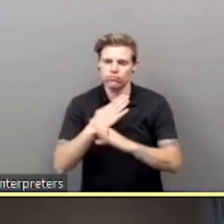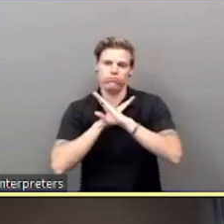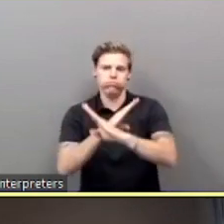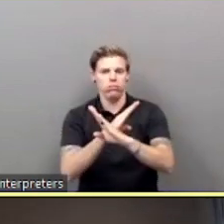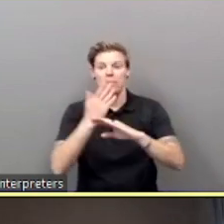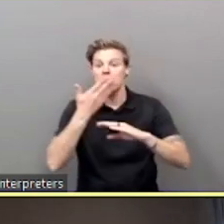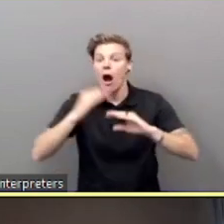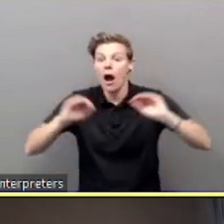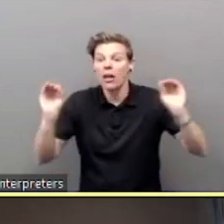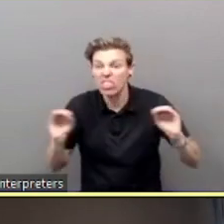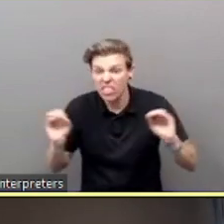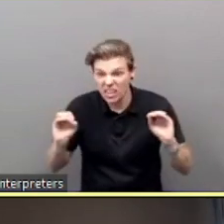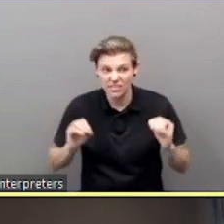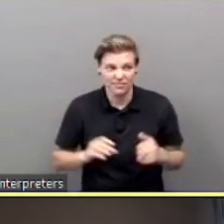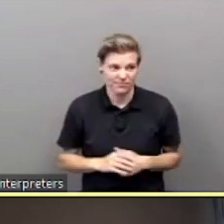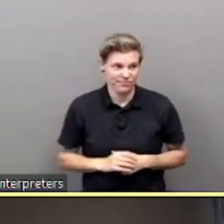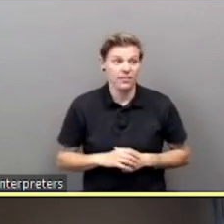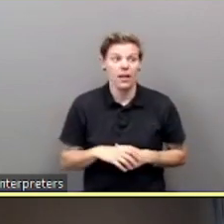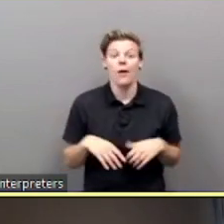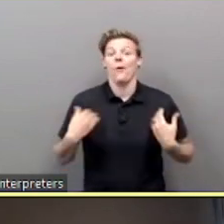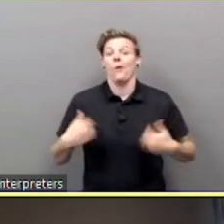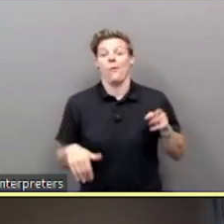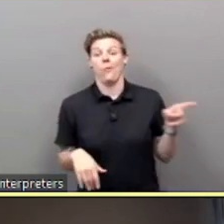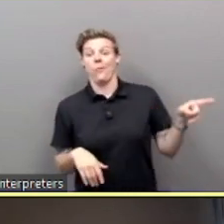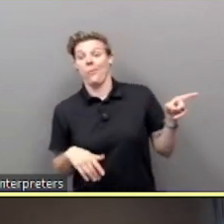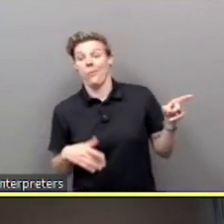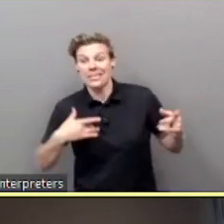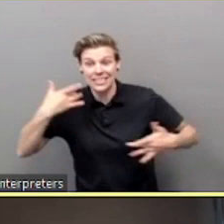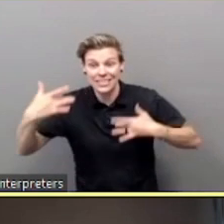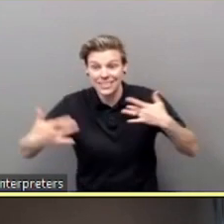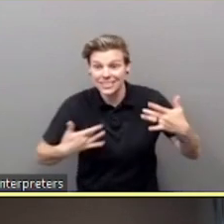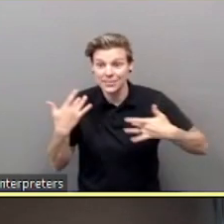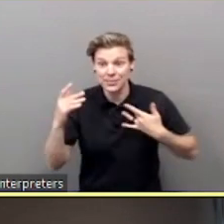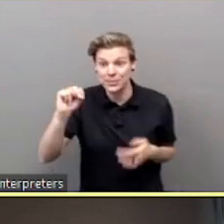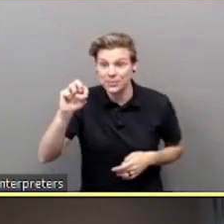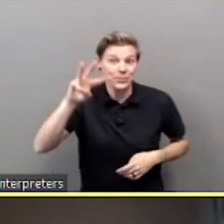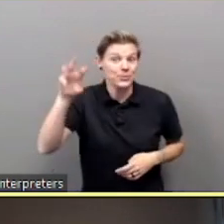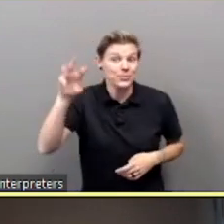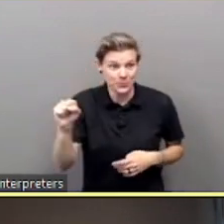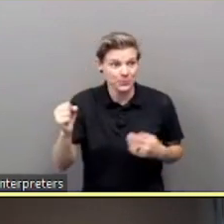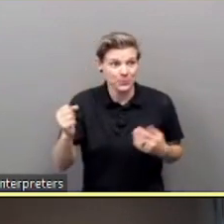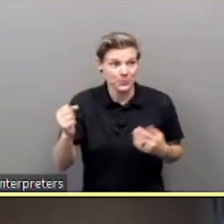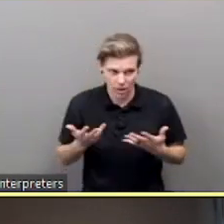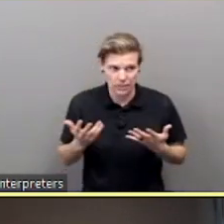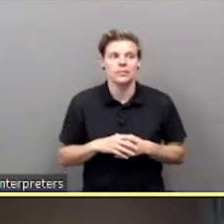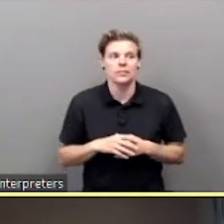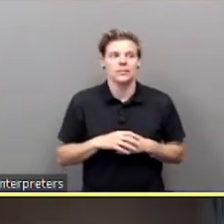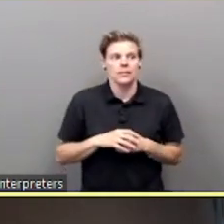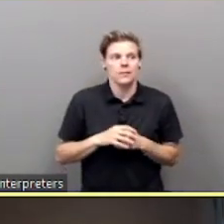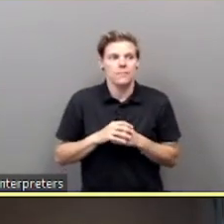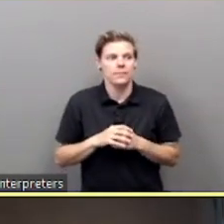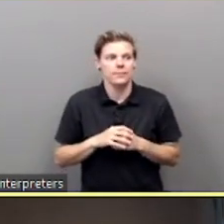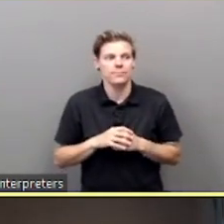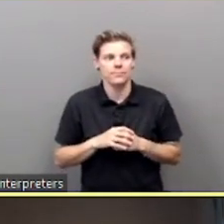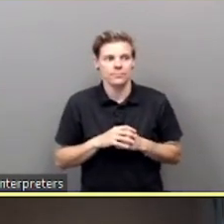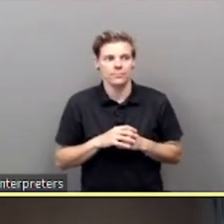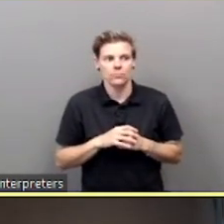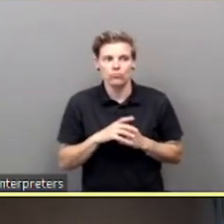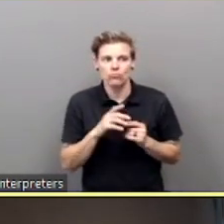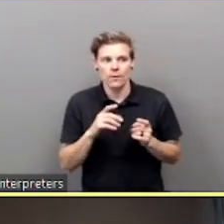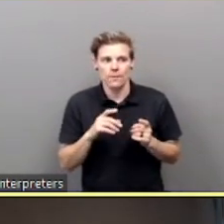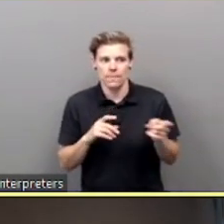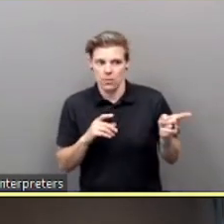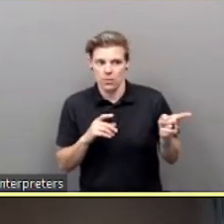Another exciting update in the vaccine world is that there are really great early positive results for the COVID-19 trials